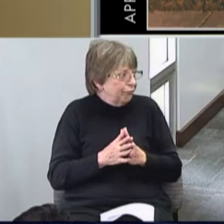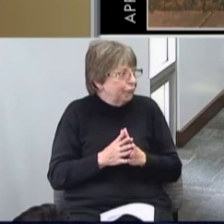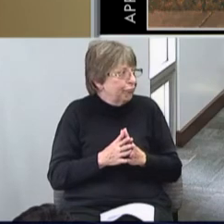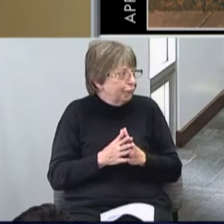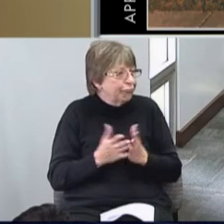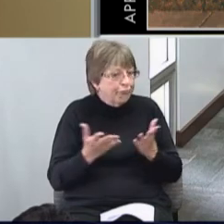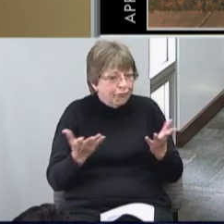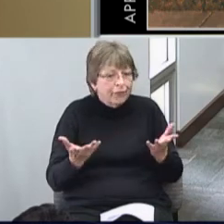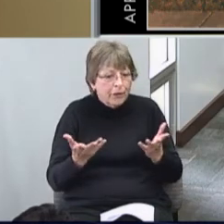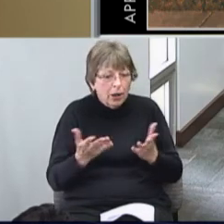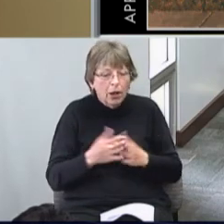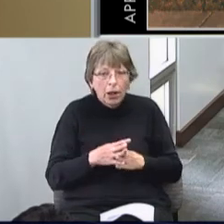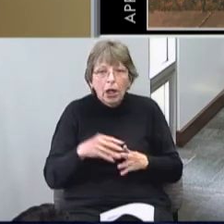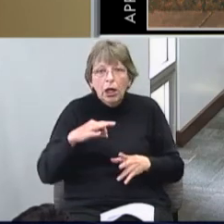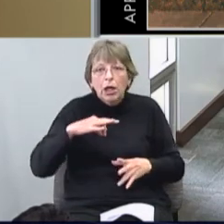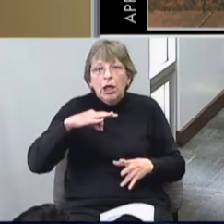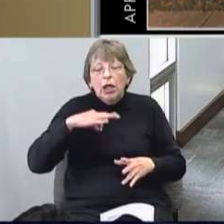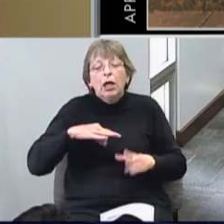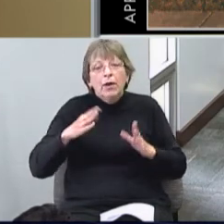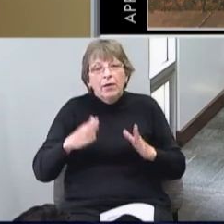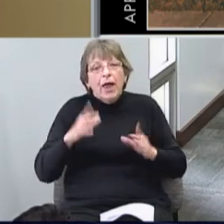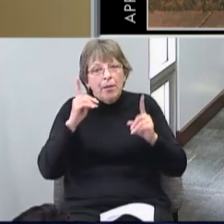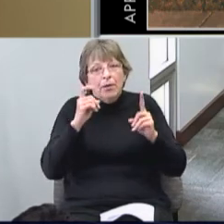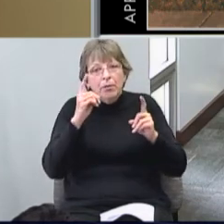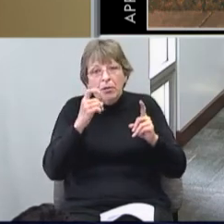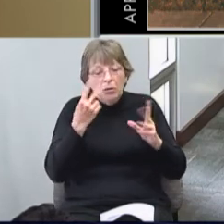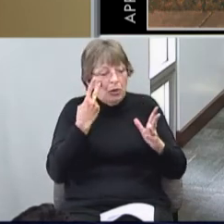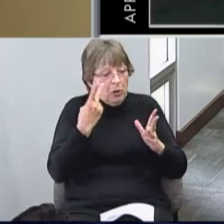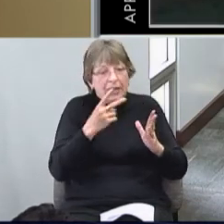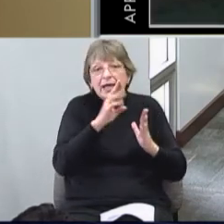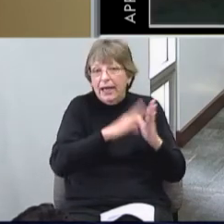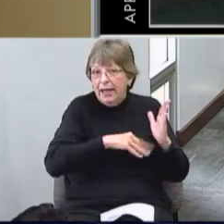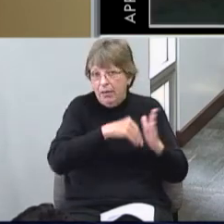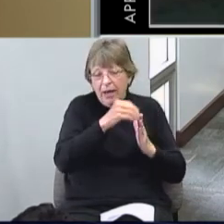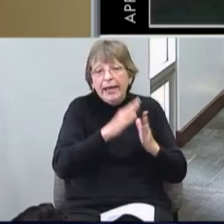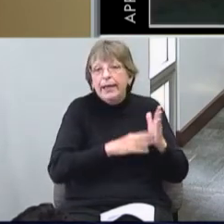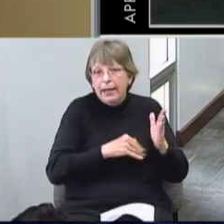after post-renovation. You can tell that he's painted the house.